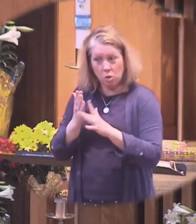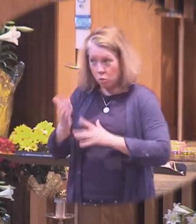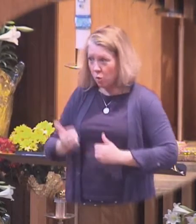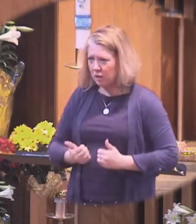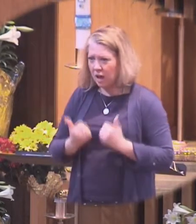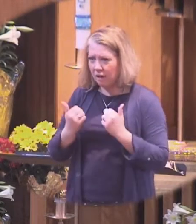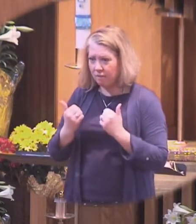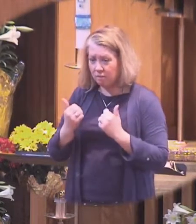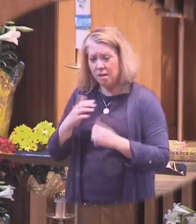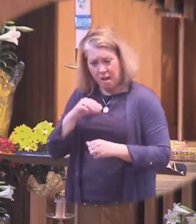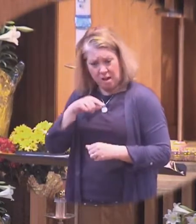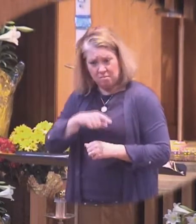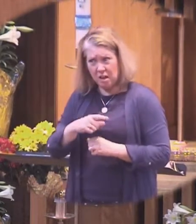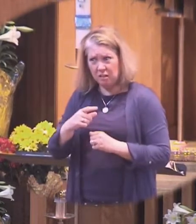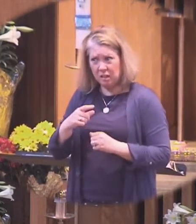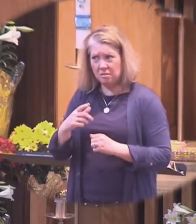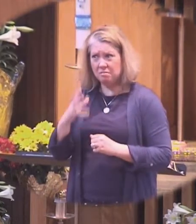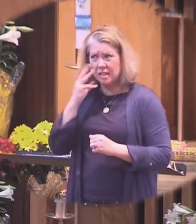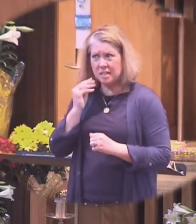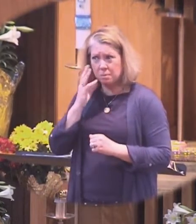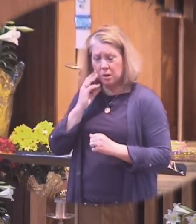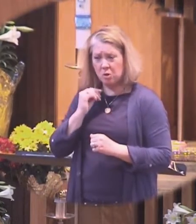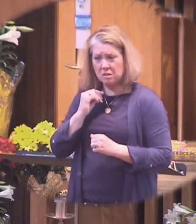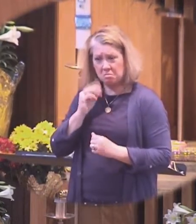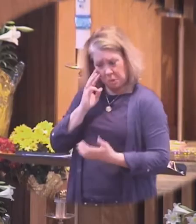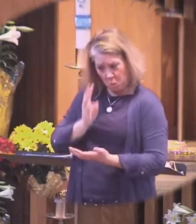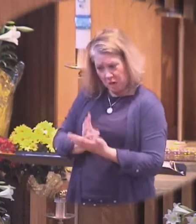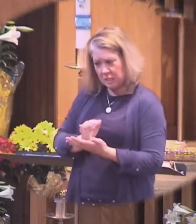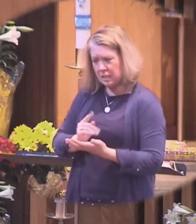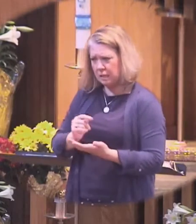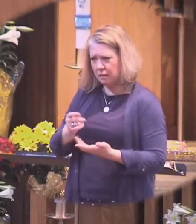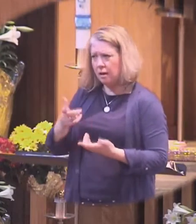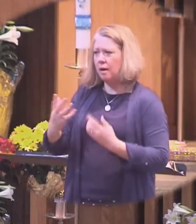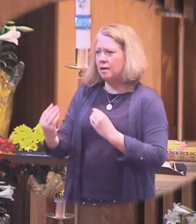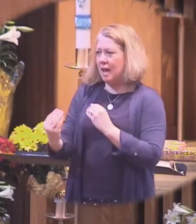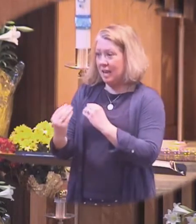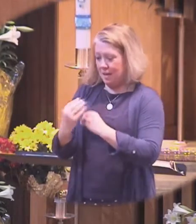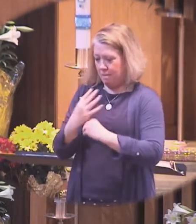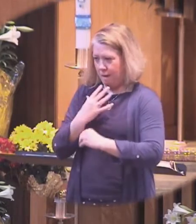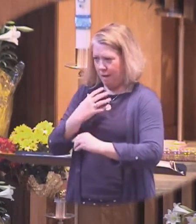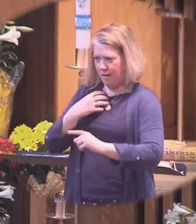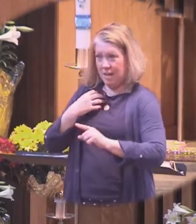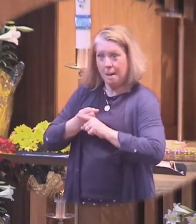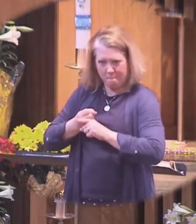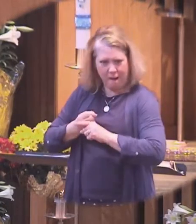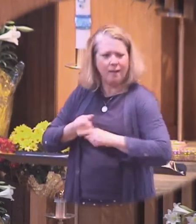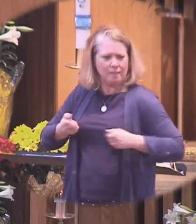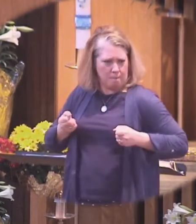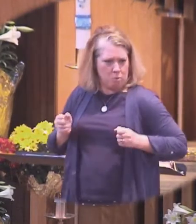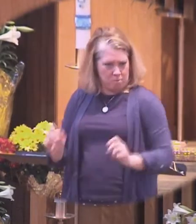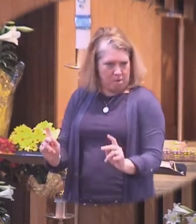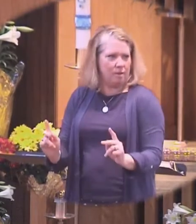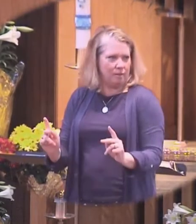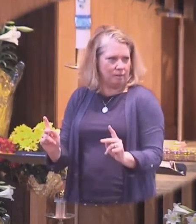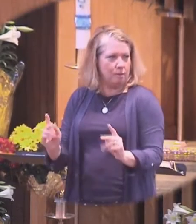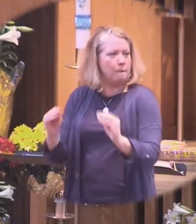himself experienced it. He allowed it to draw him closer and in a deeper relationship with